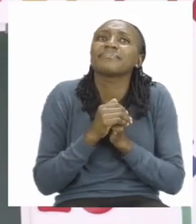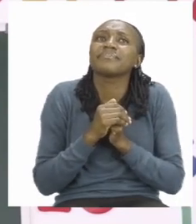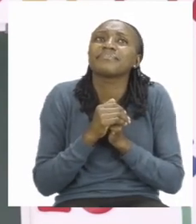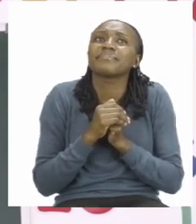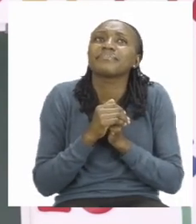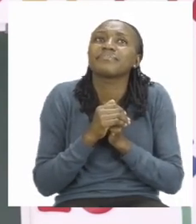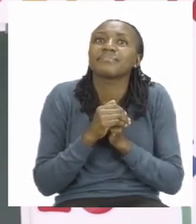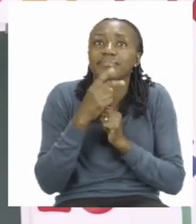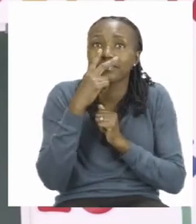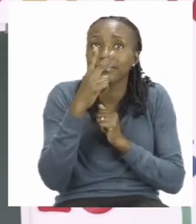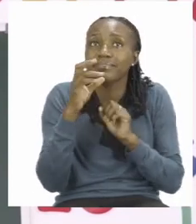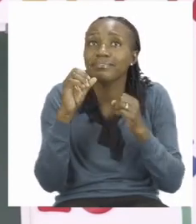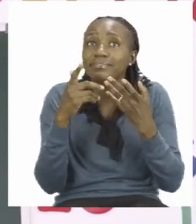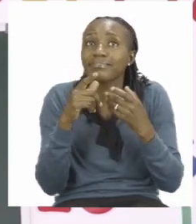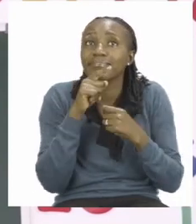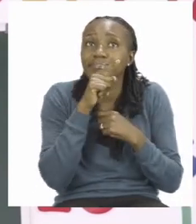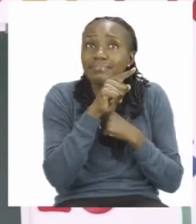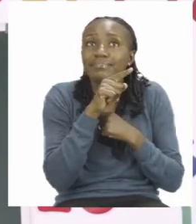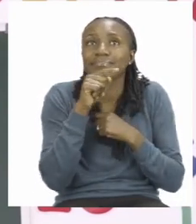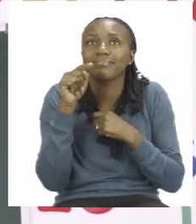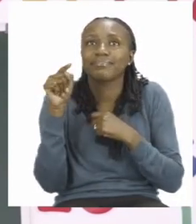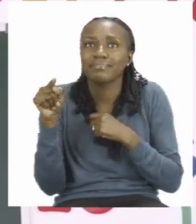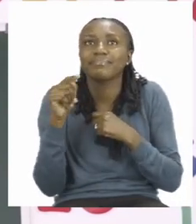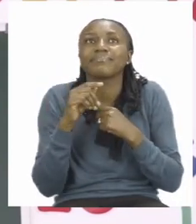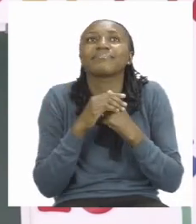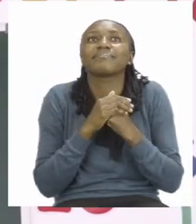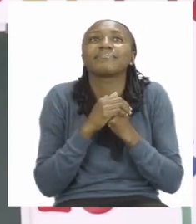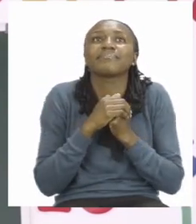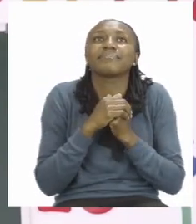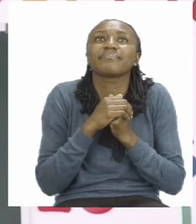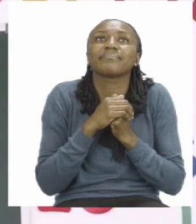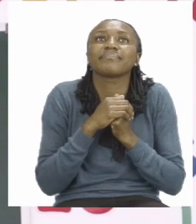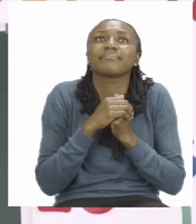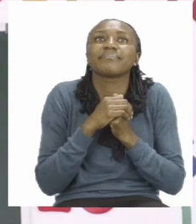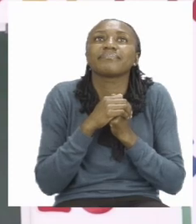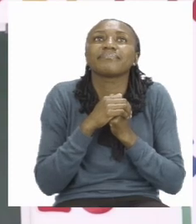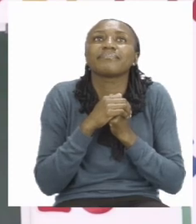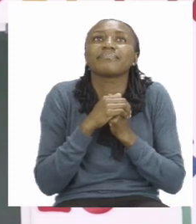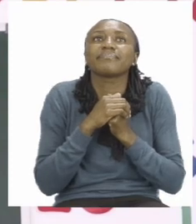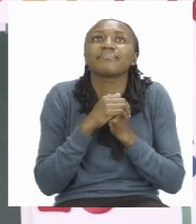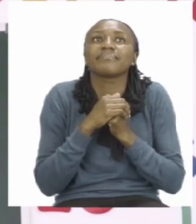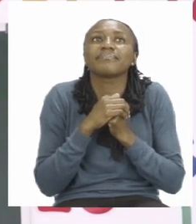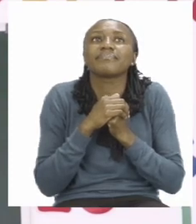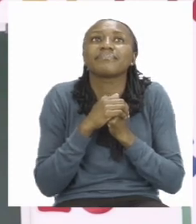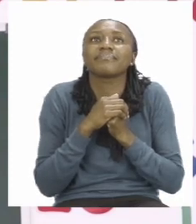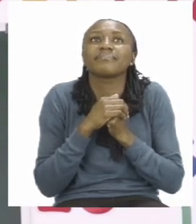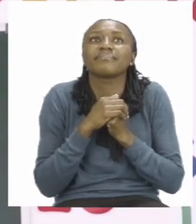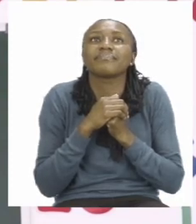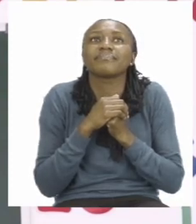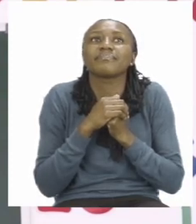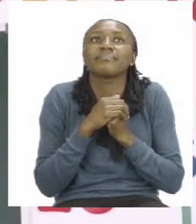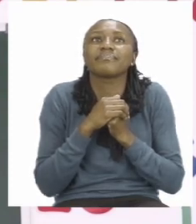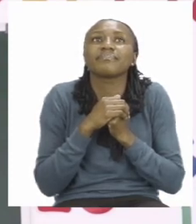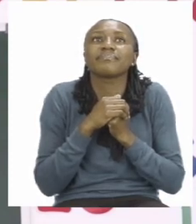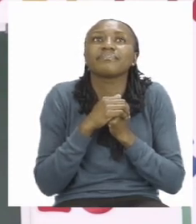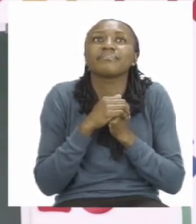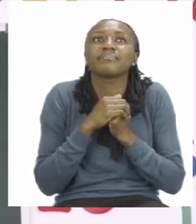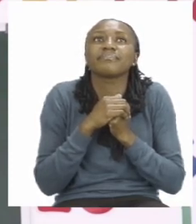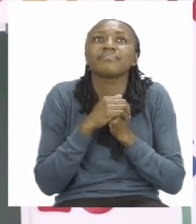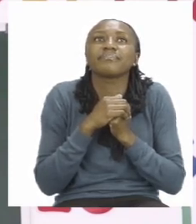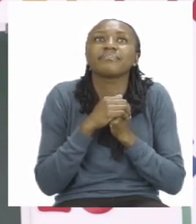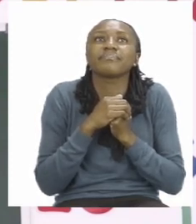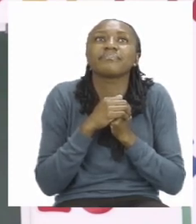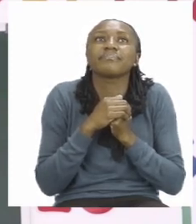in both baskets. And then the answer must be the same for us to say that half of 10 is that